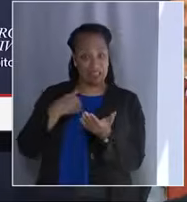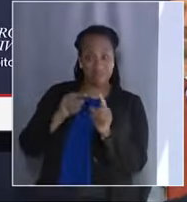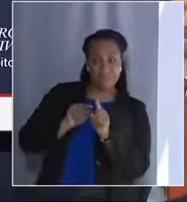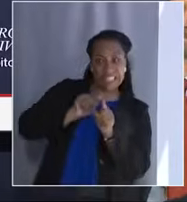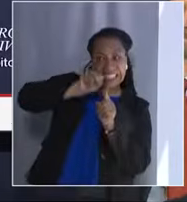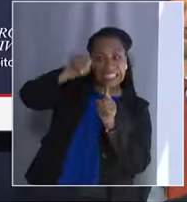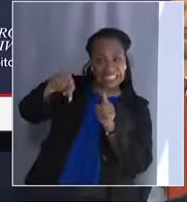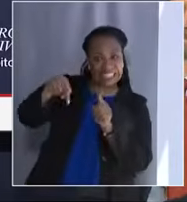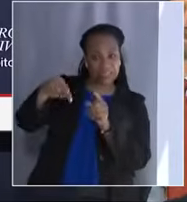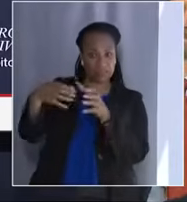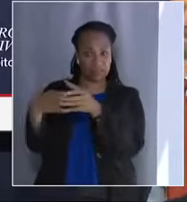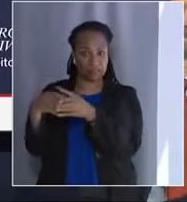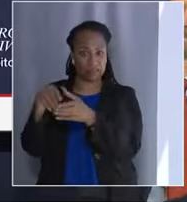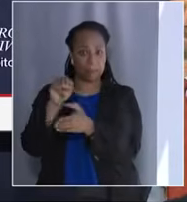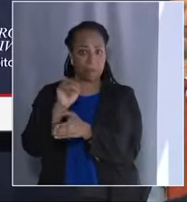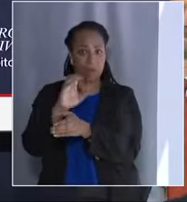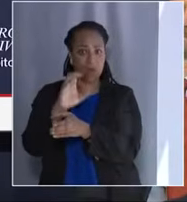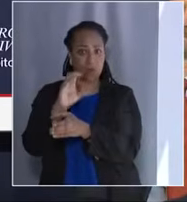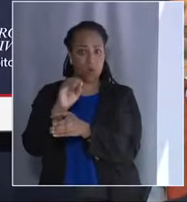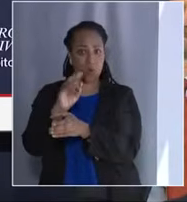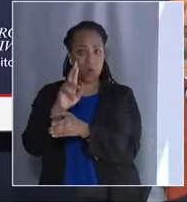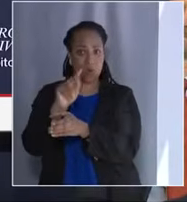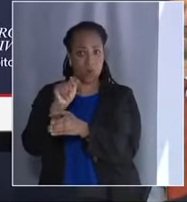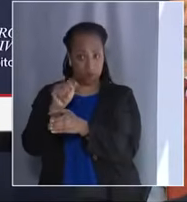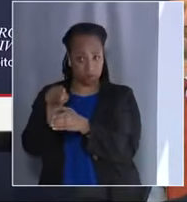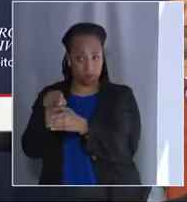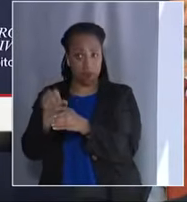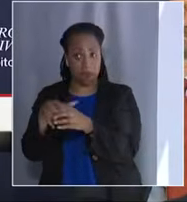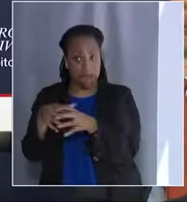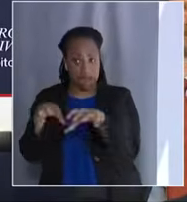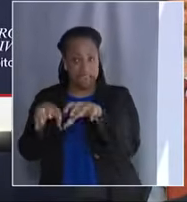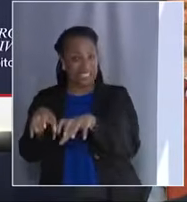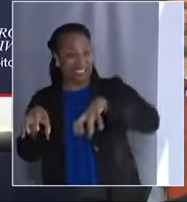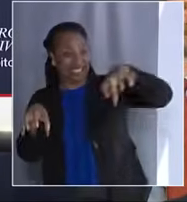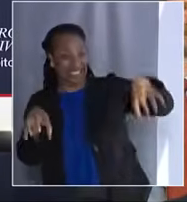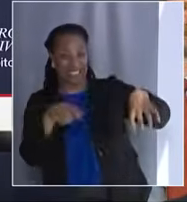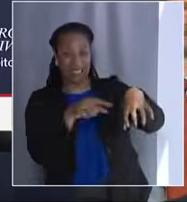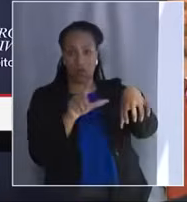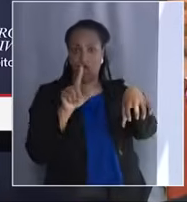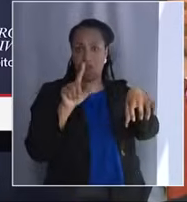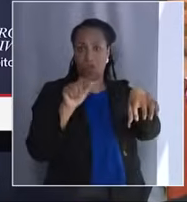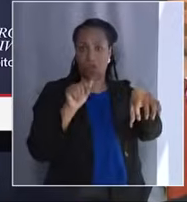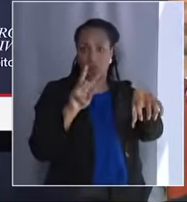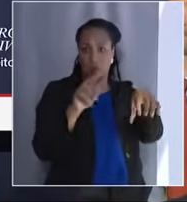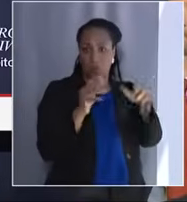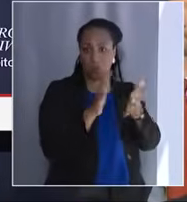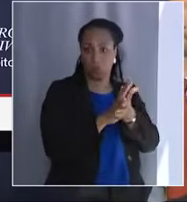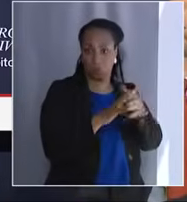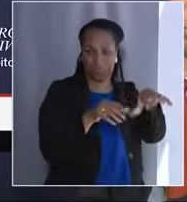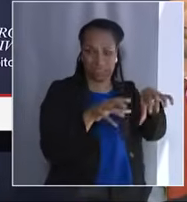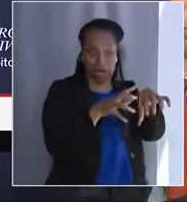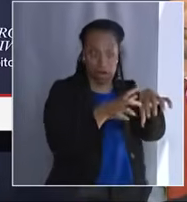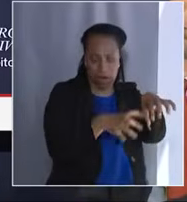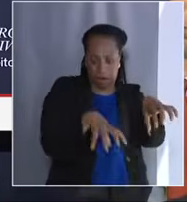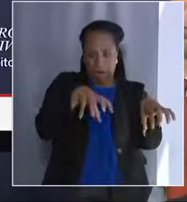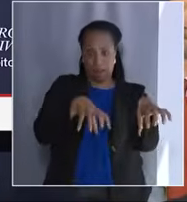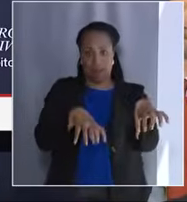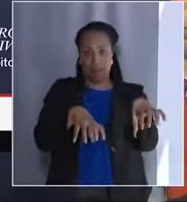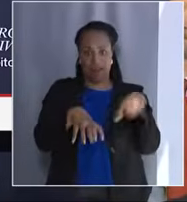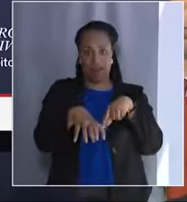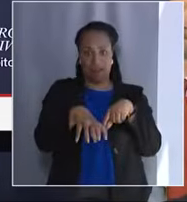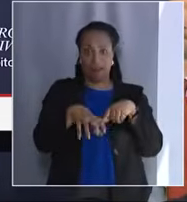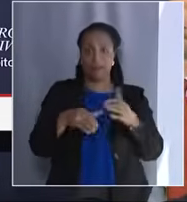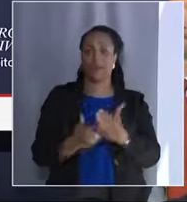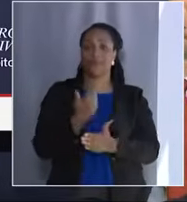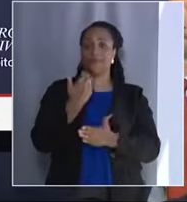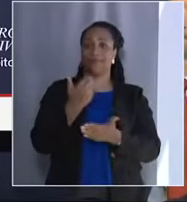the opportunity to work with the Georgetown leadership on being the anchor here on the east side of downtown. And we have